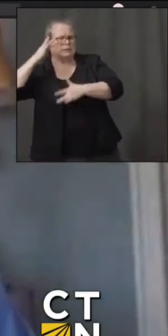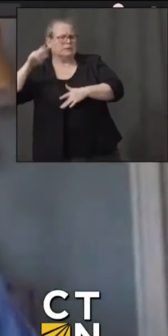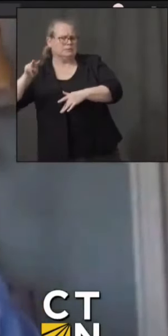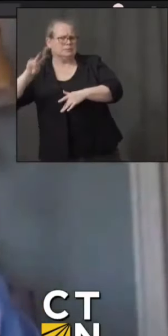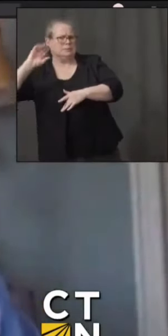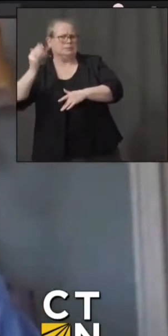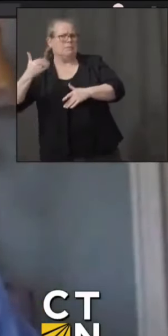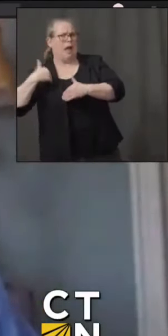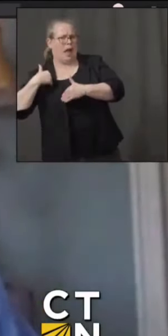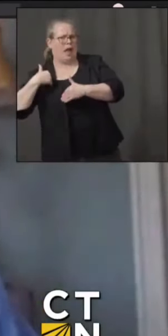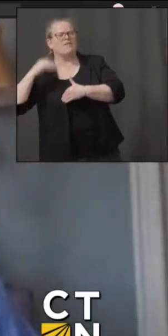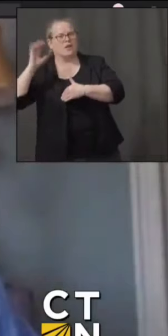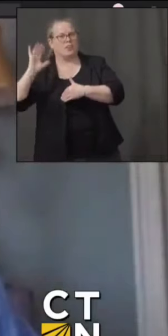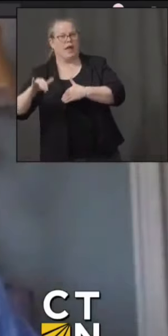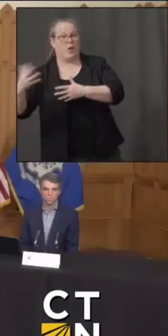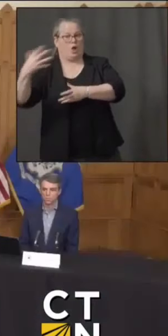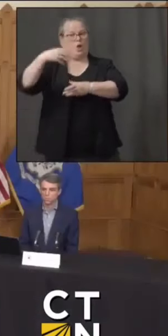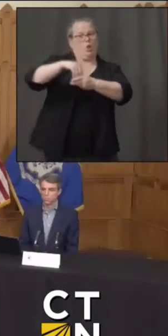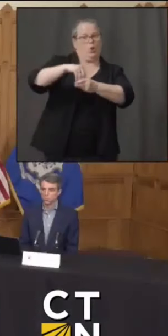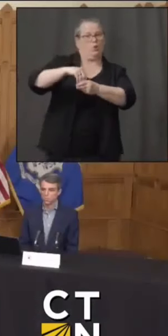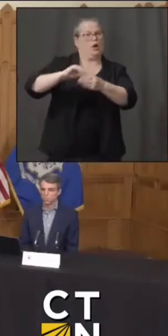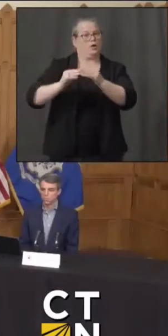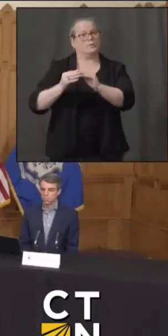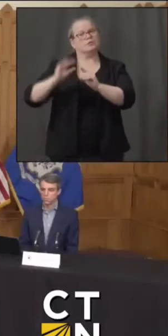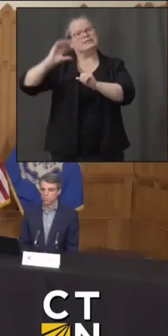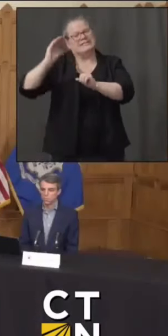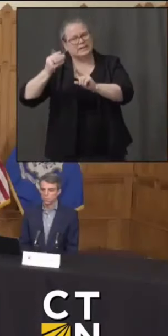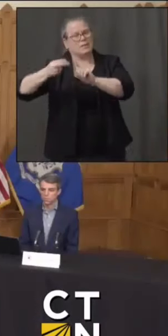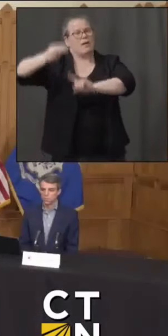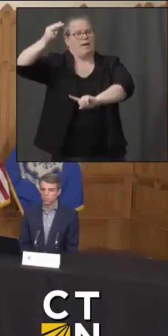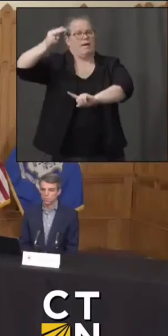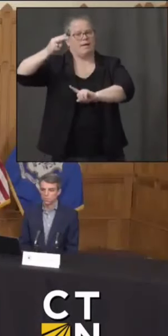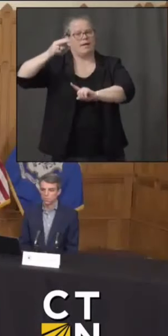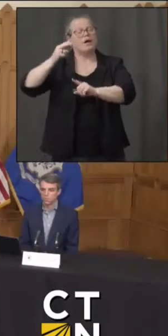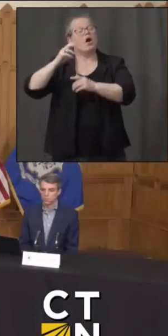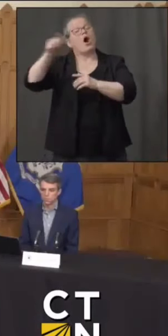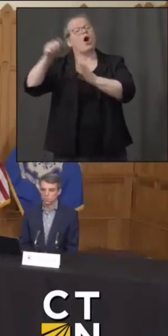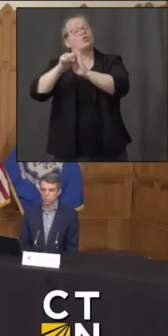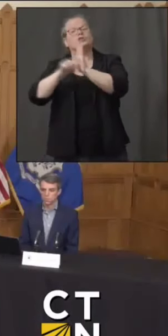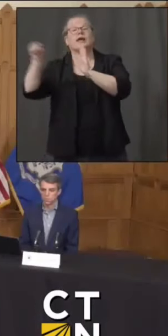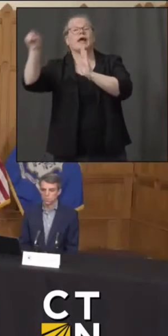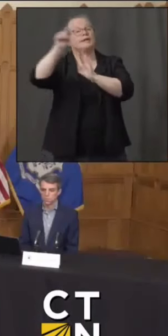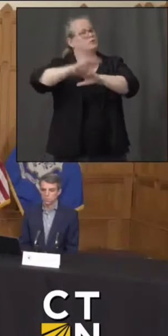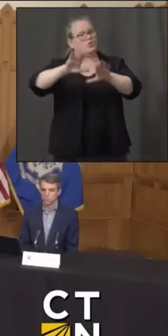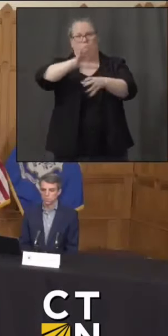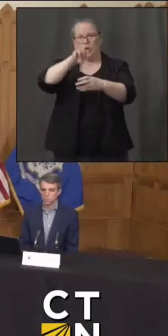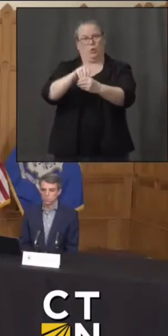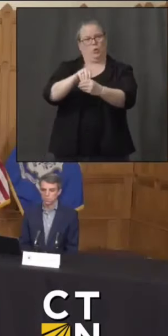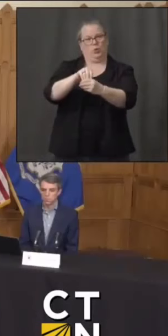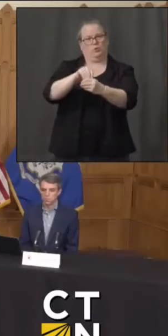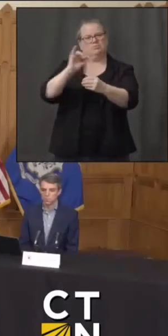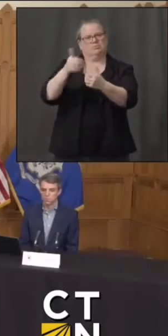Okay. Also, Governor Cuomo said yesterday that he had